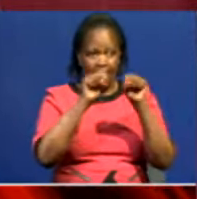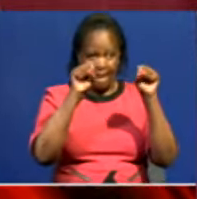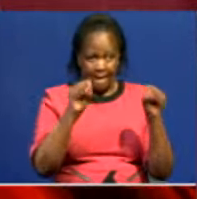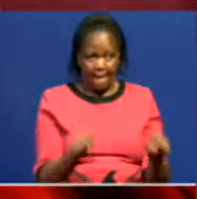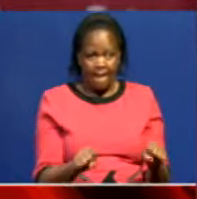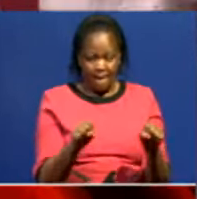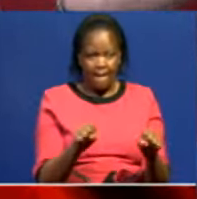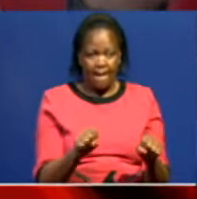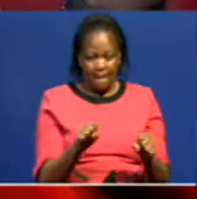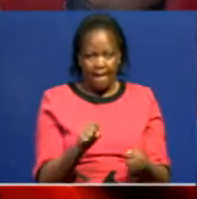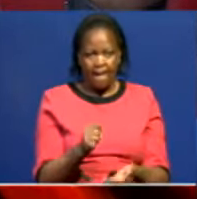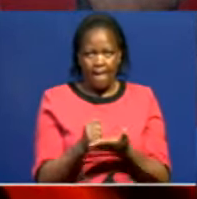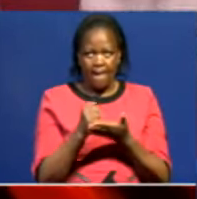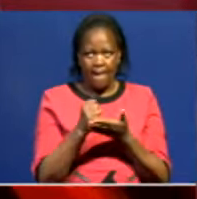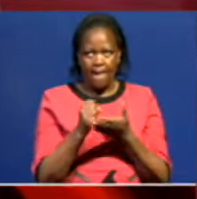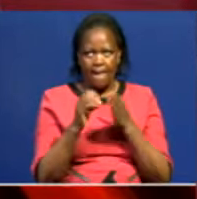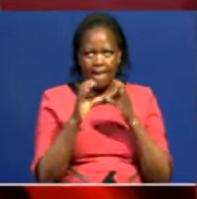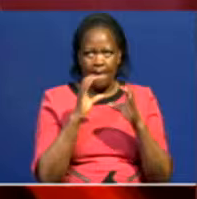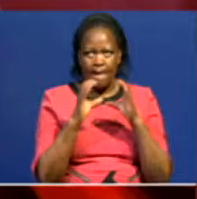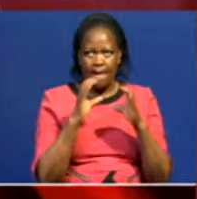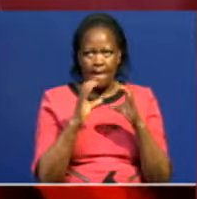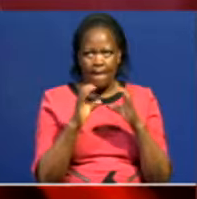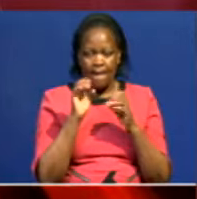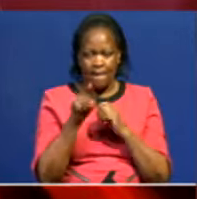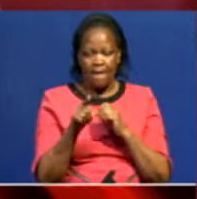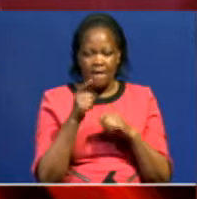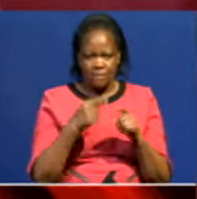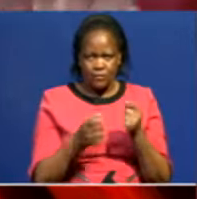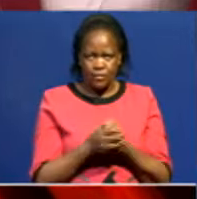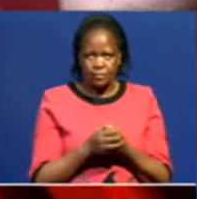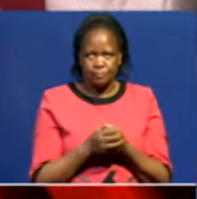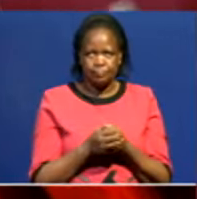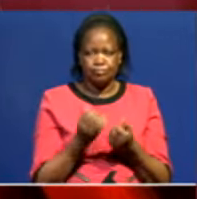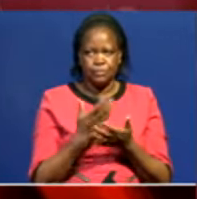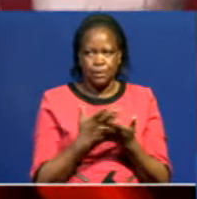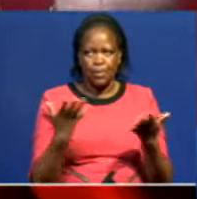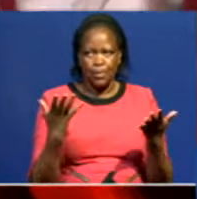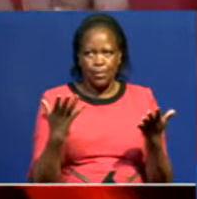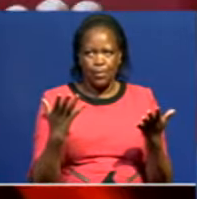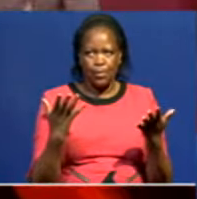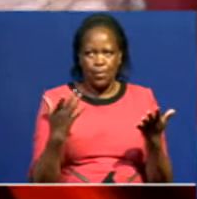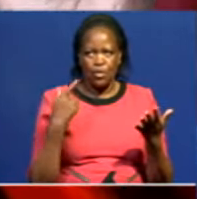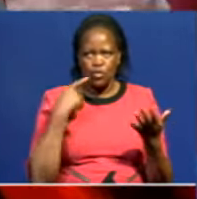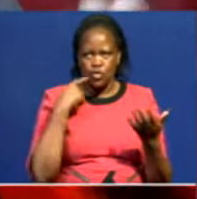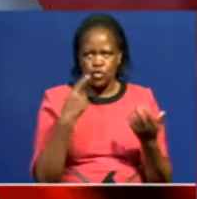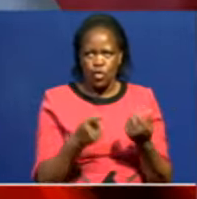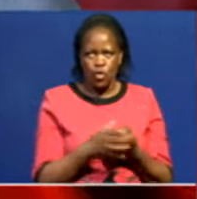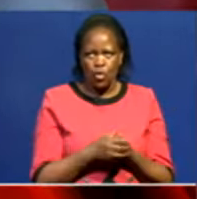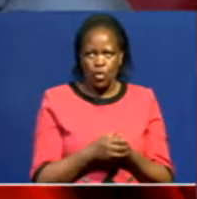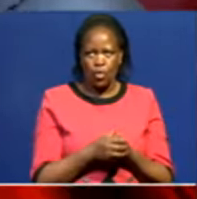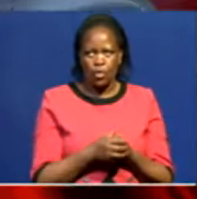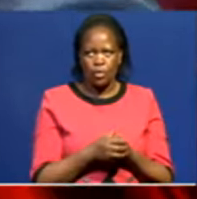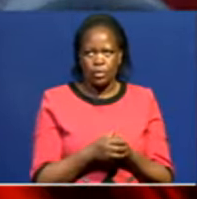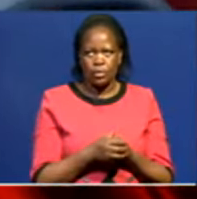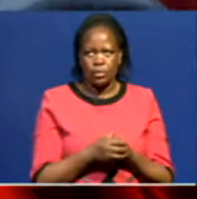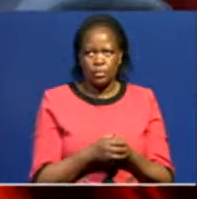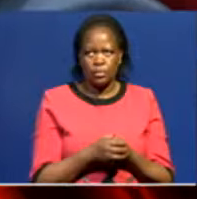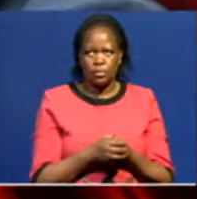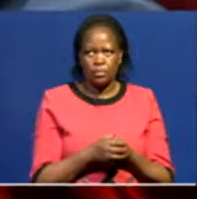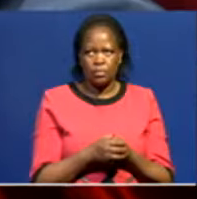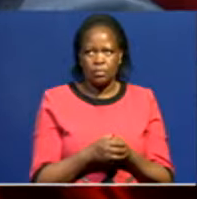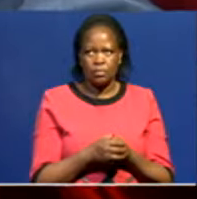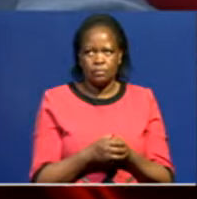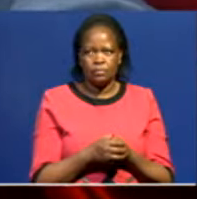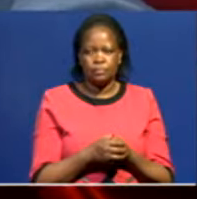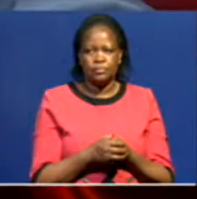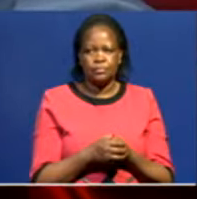hope I've communicated. Now we understand. This English came from somewhere. Yes. So let me see if I got it right, and then the gentleman next to you